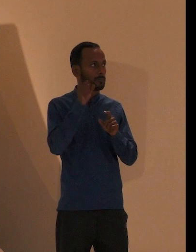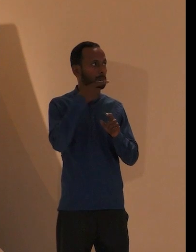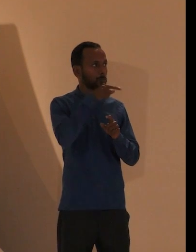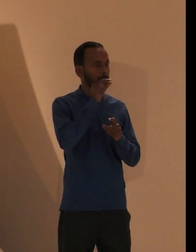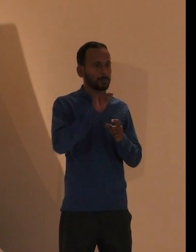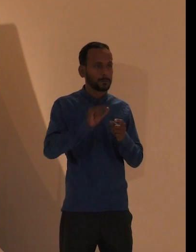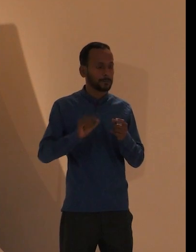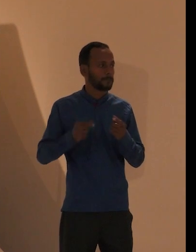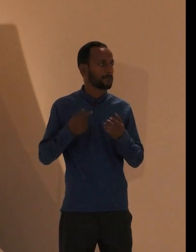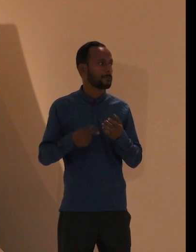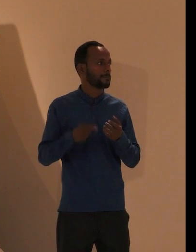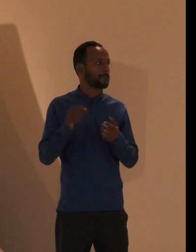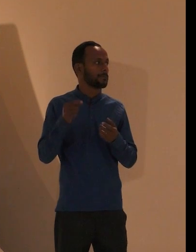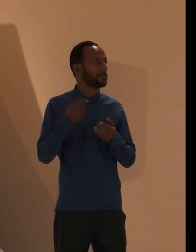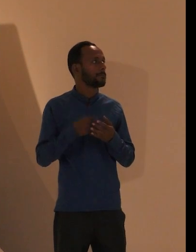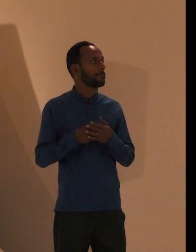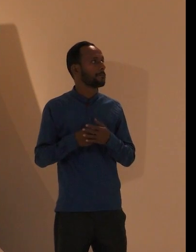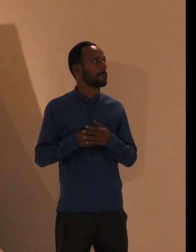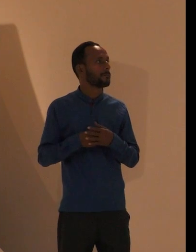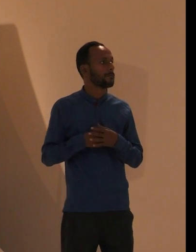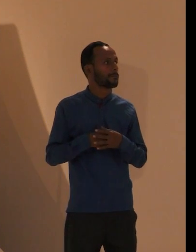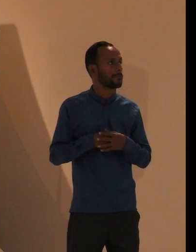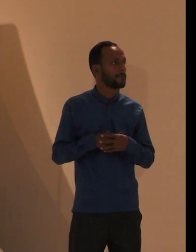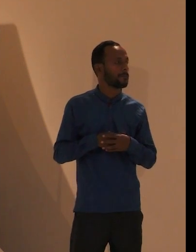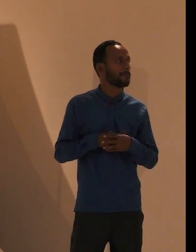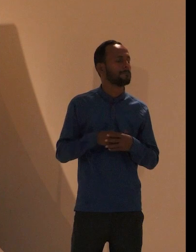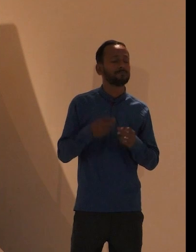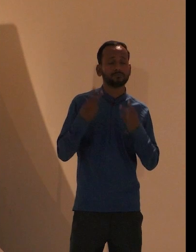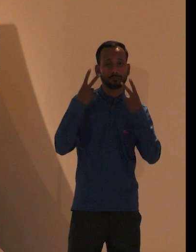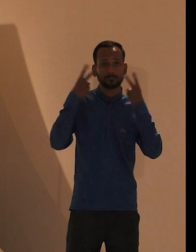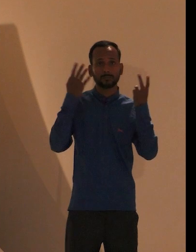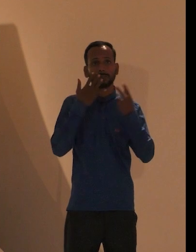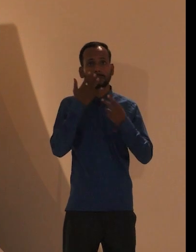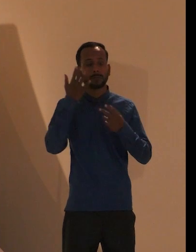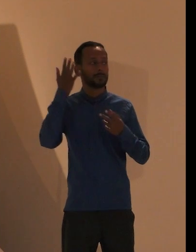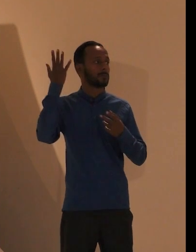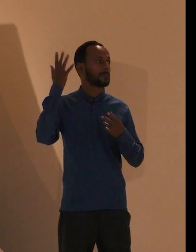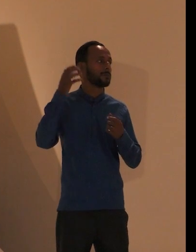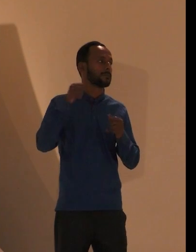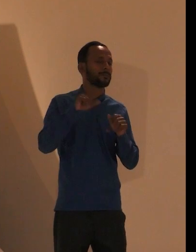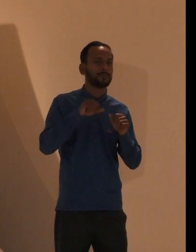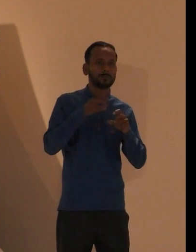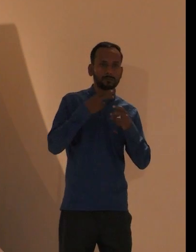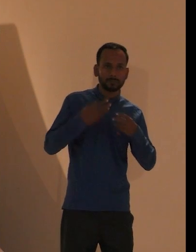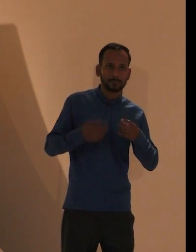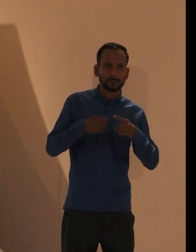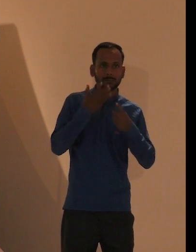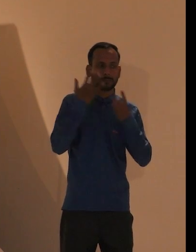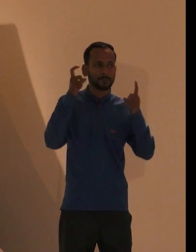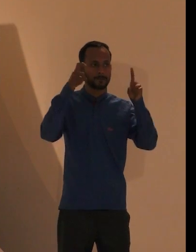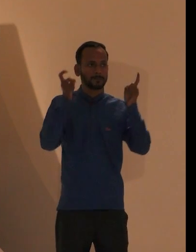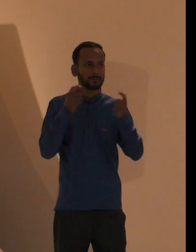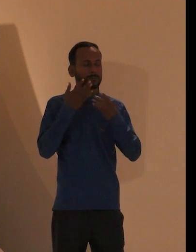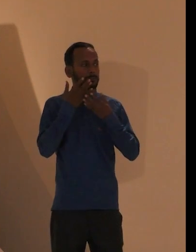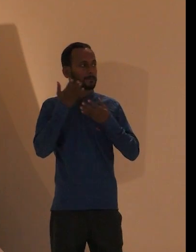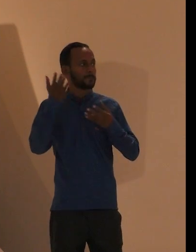page, here is the lyrics of this famous song, Anto Bihin Katena Ar Jano Biroheri Ei Din,